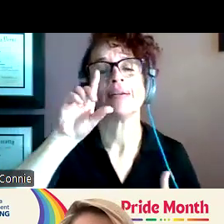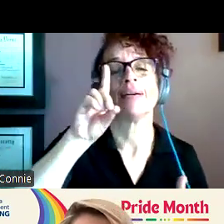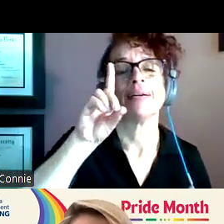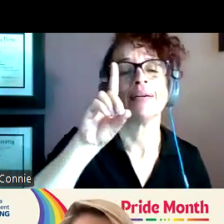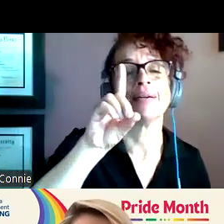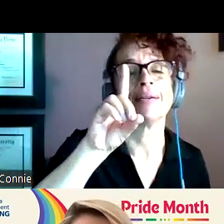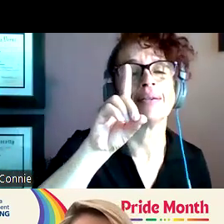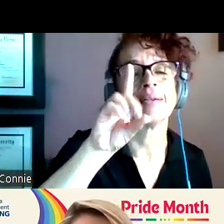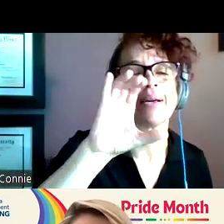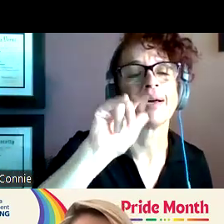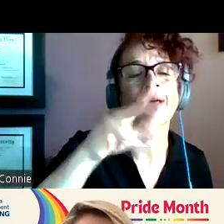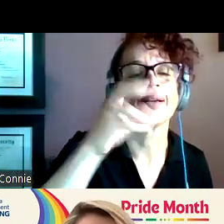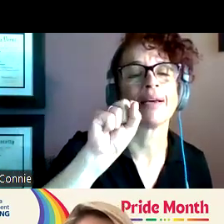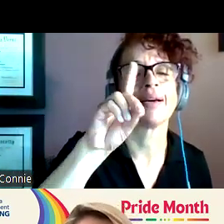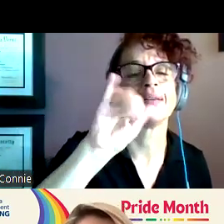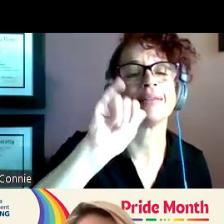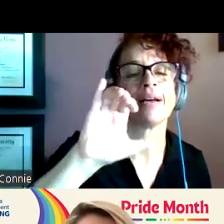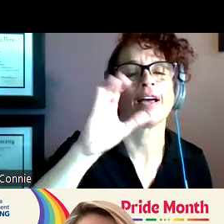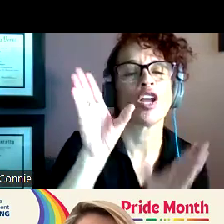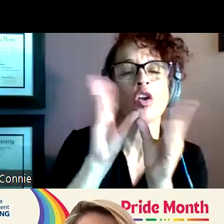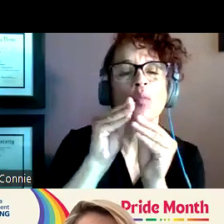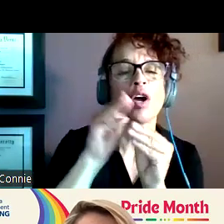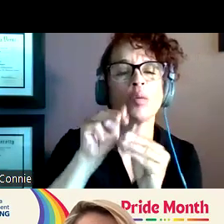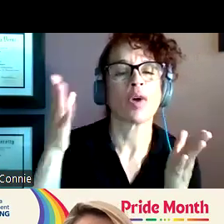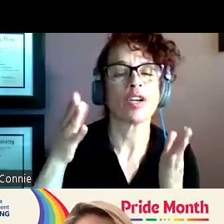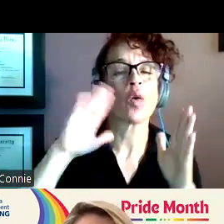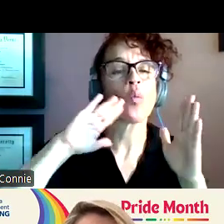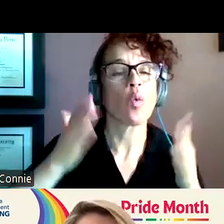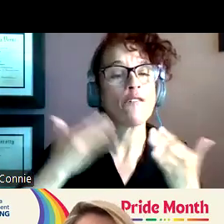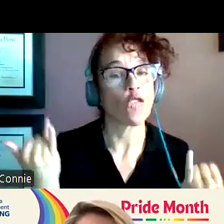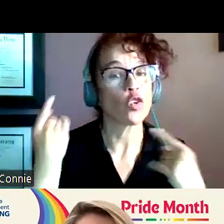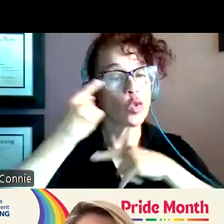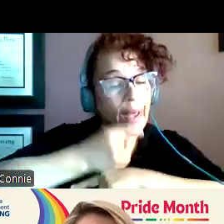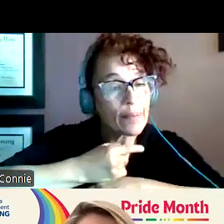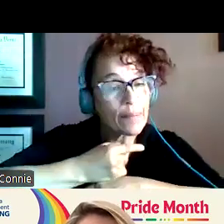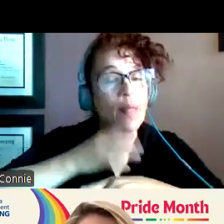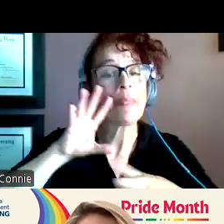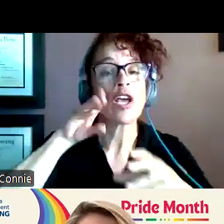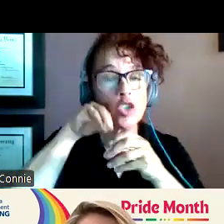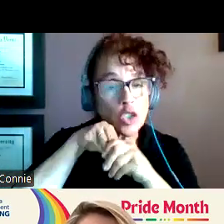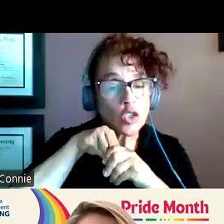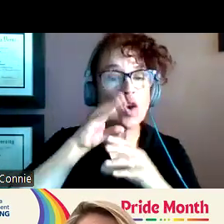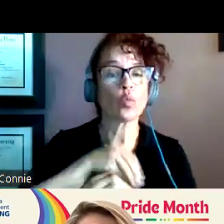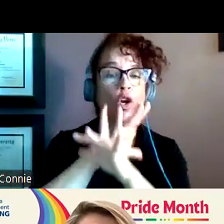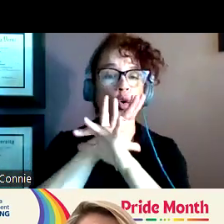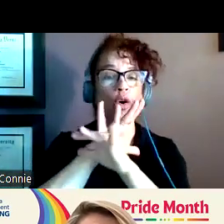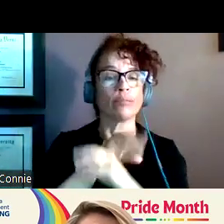DACLAC webpage for all the meeting materials for today, including this recording.